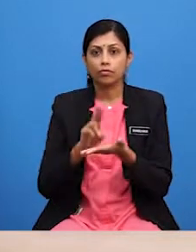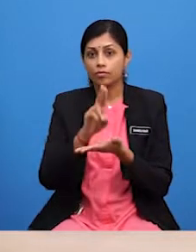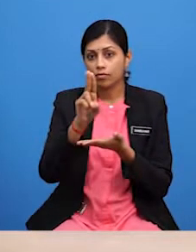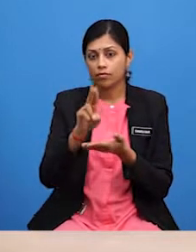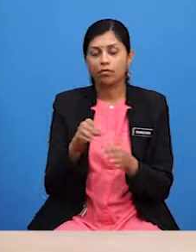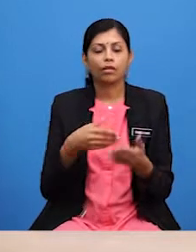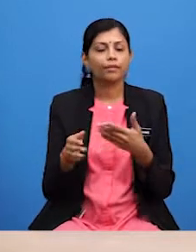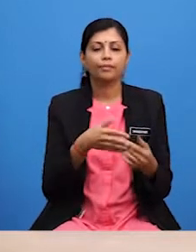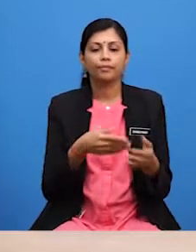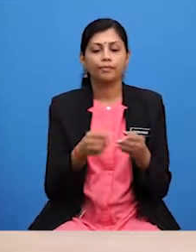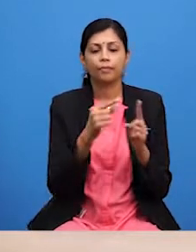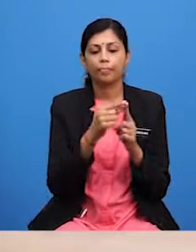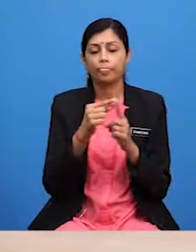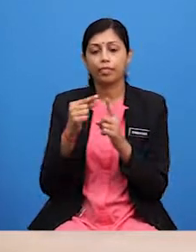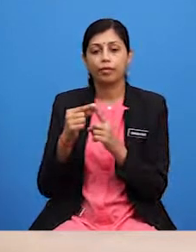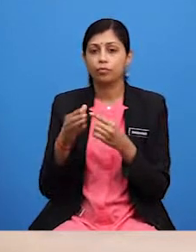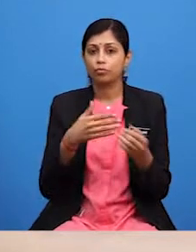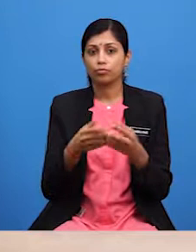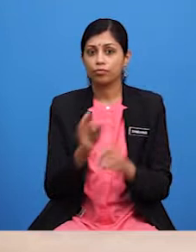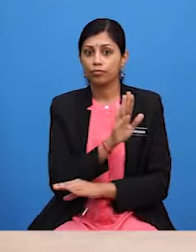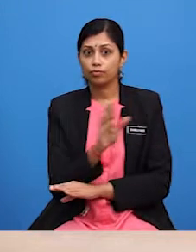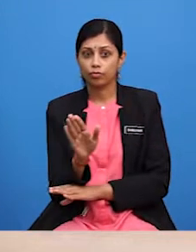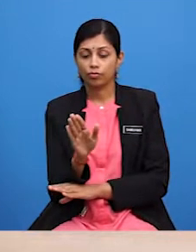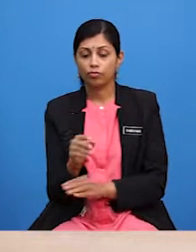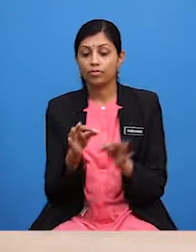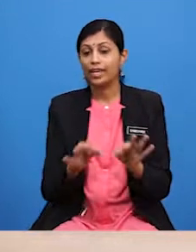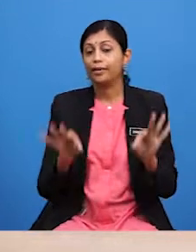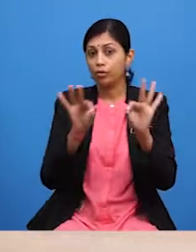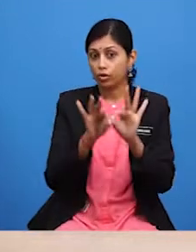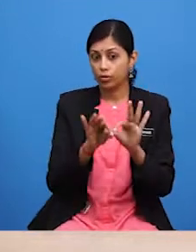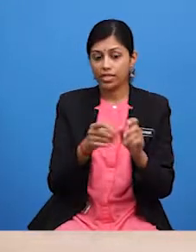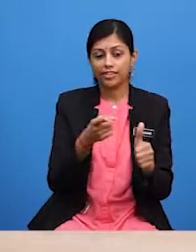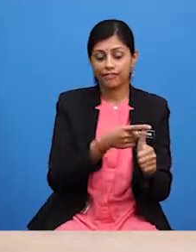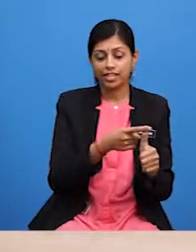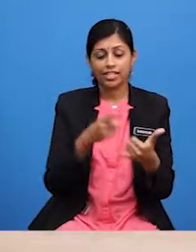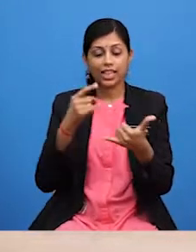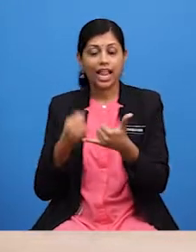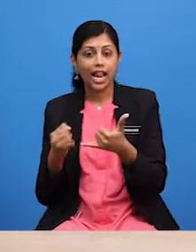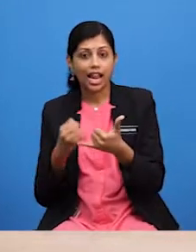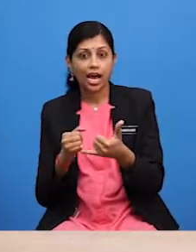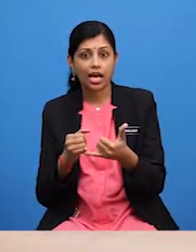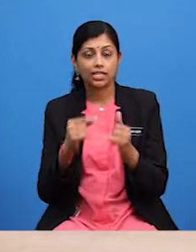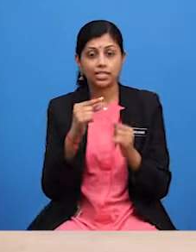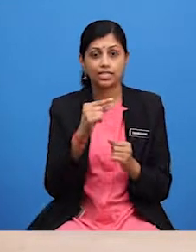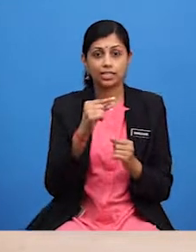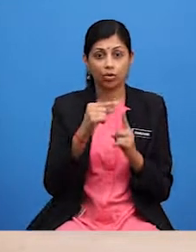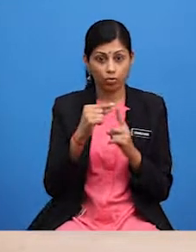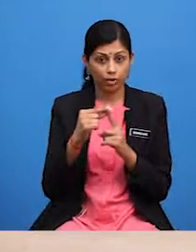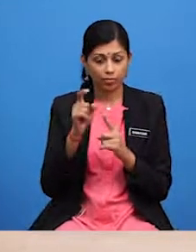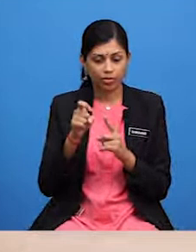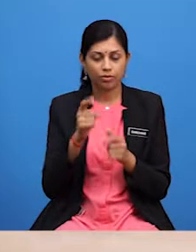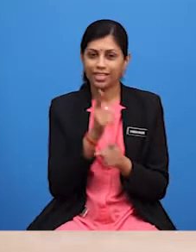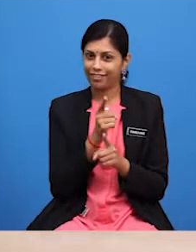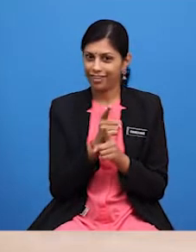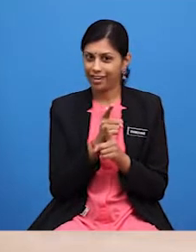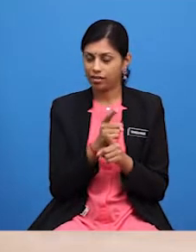only important thing is that the first and the last letter be in the right place. The